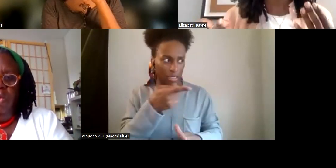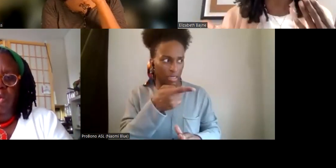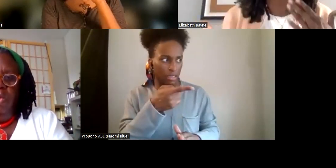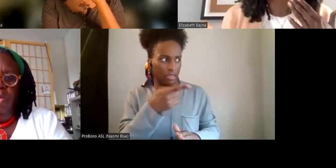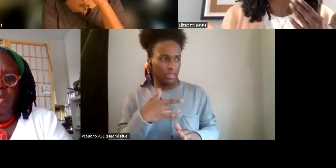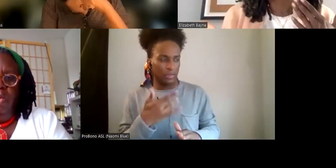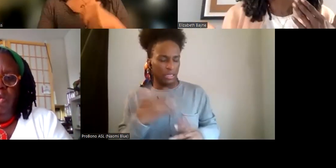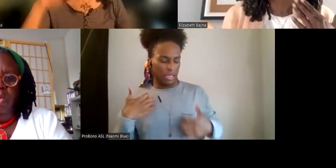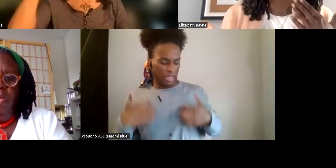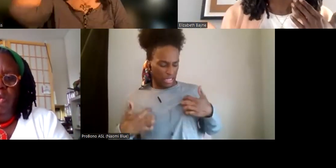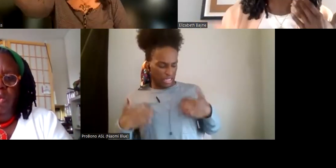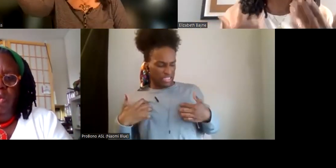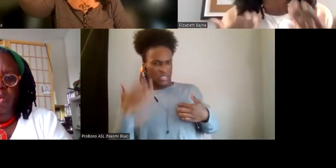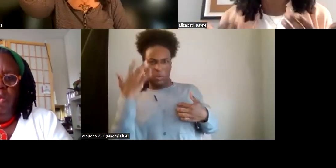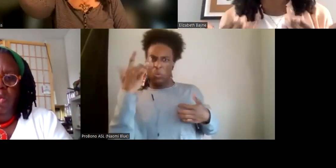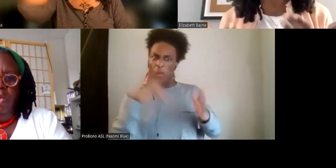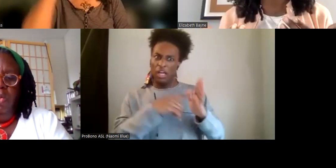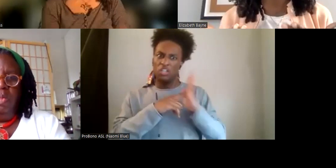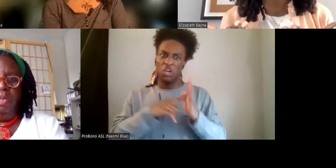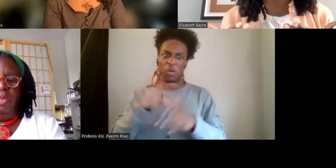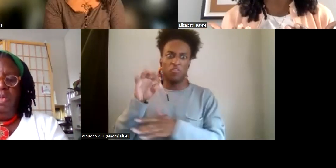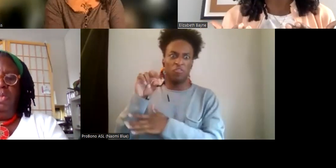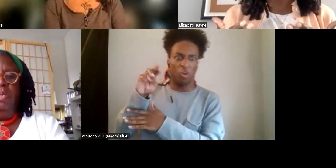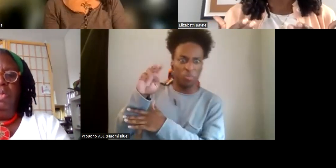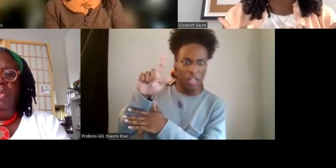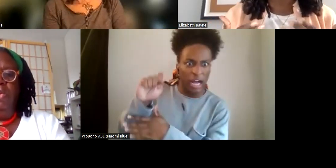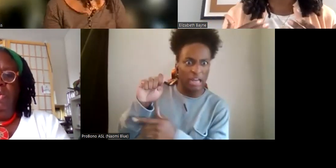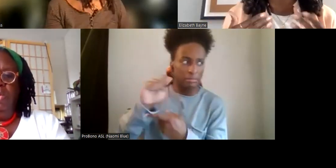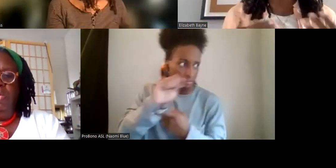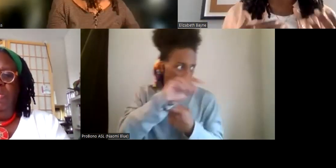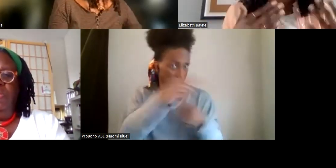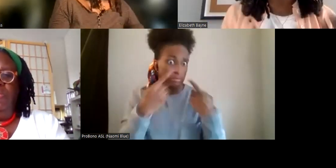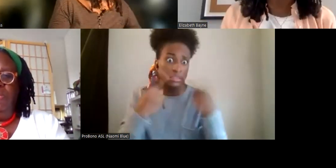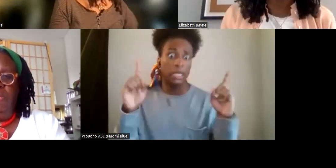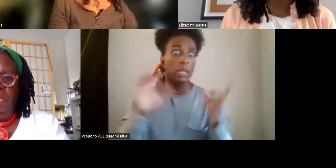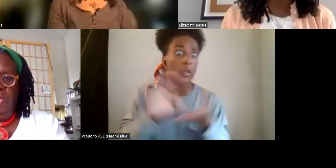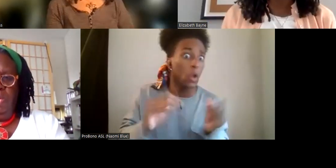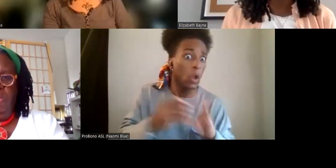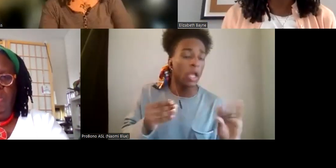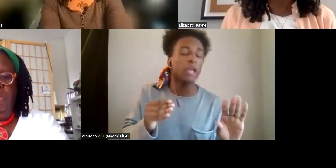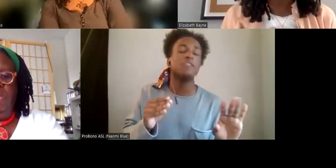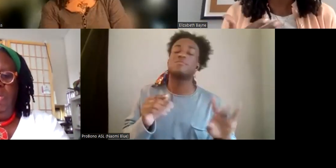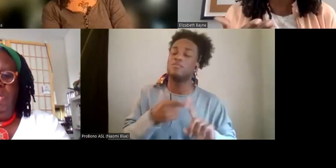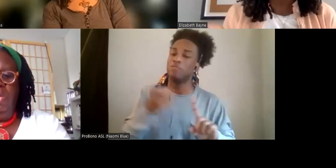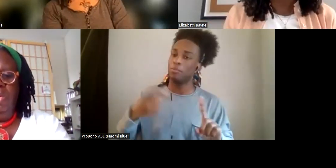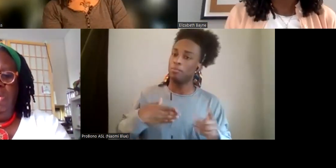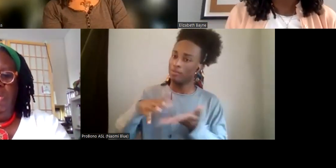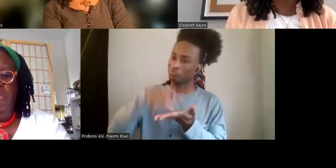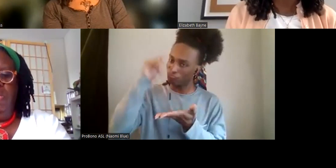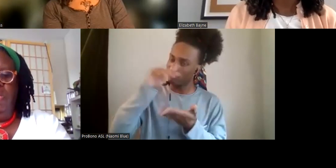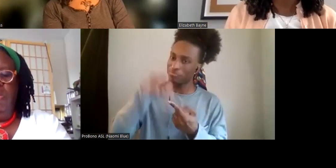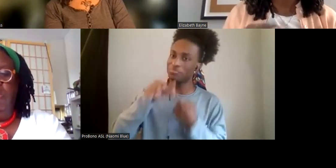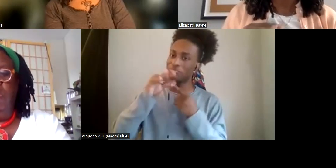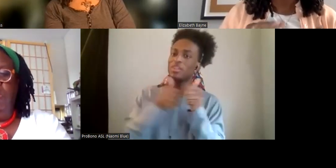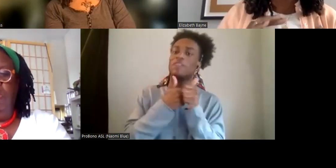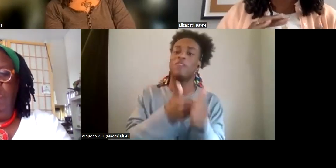showing formula? But that, you know, and is that a success still, you know? But from what I learned, especially following Tammy's